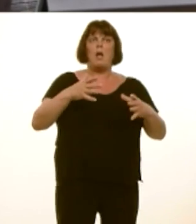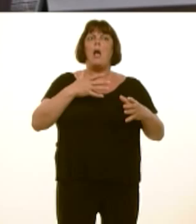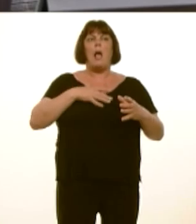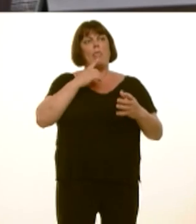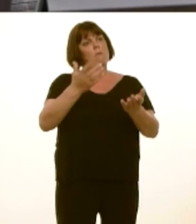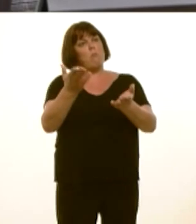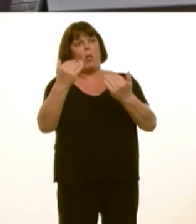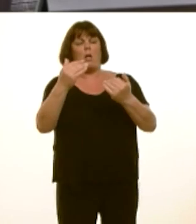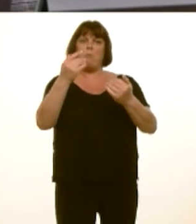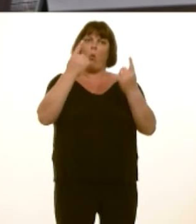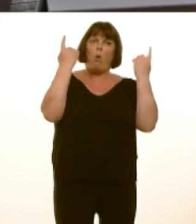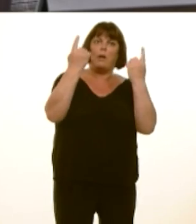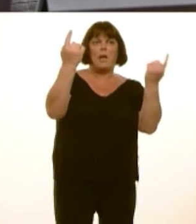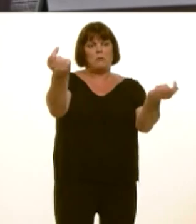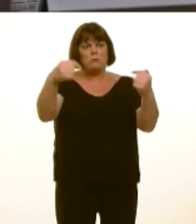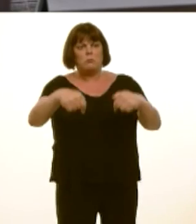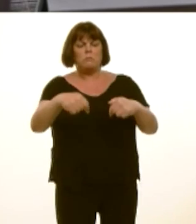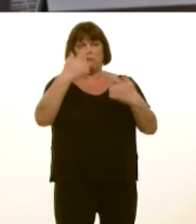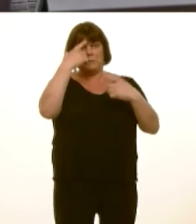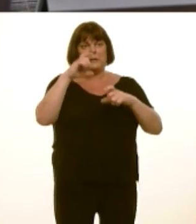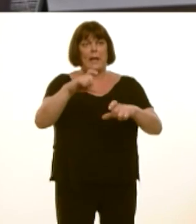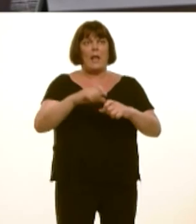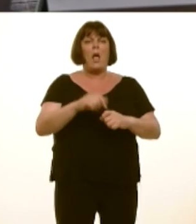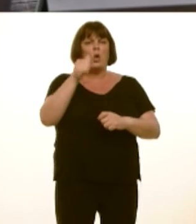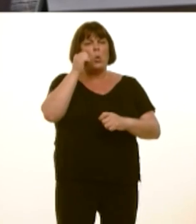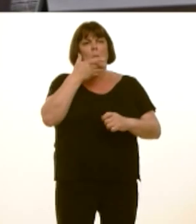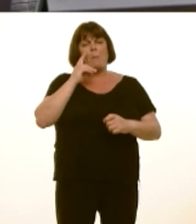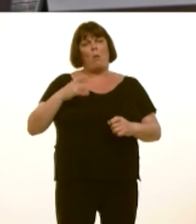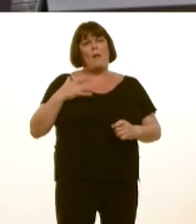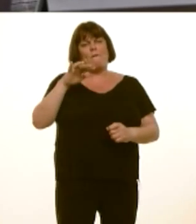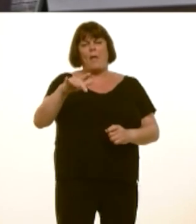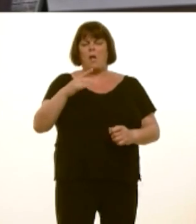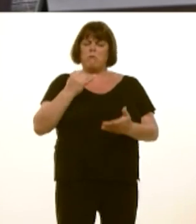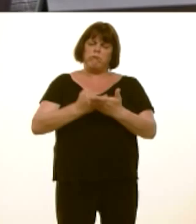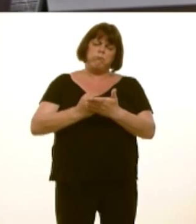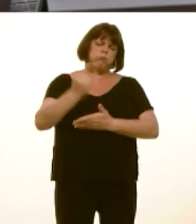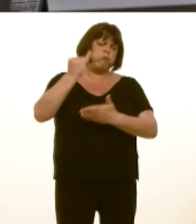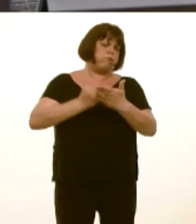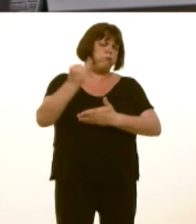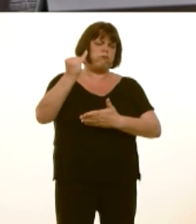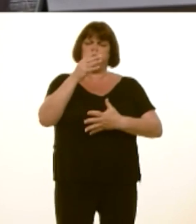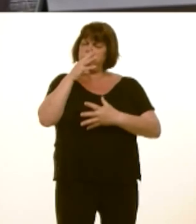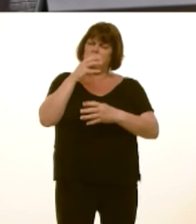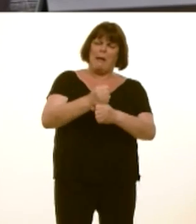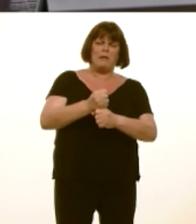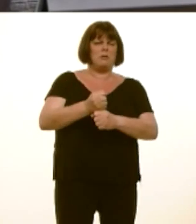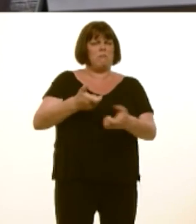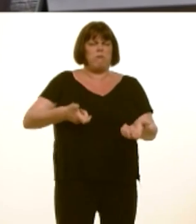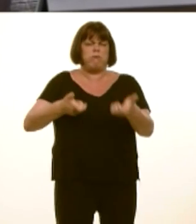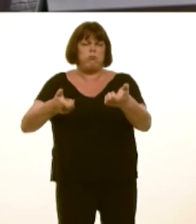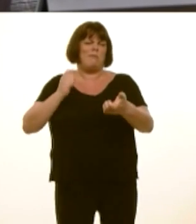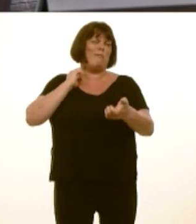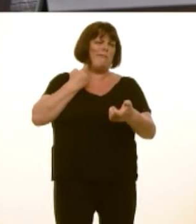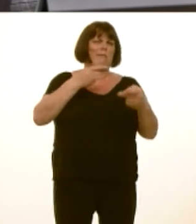they will, I have no doubt, abhor the attacks that occurred in their own country and their actions show how